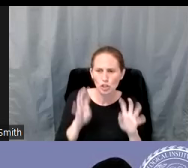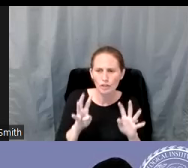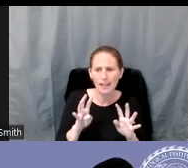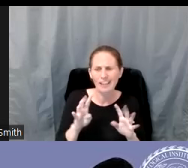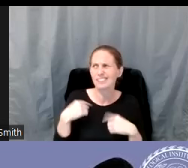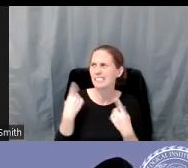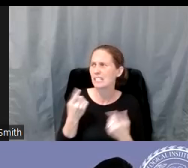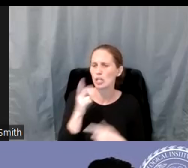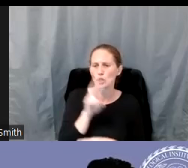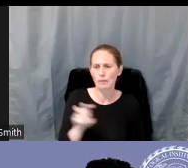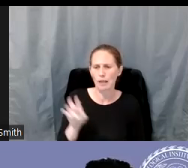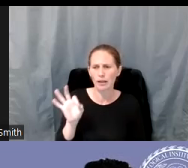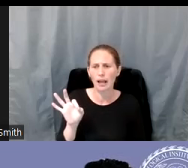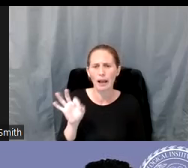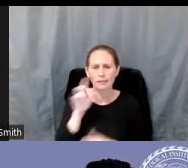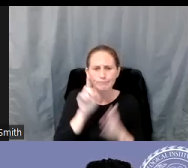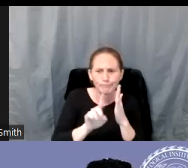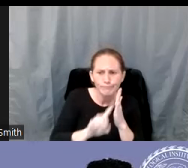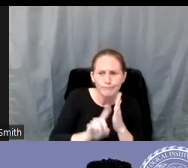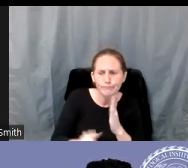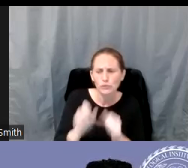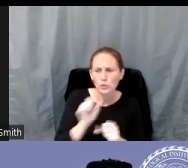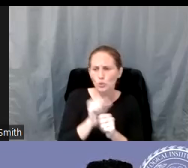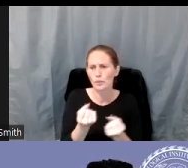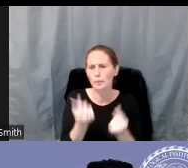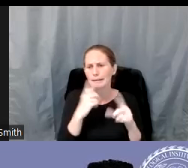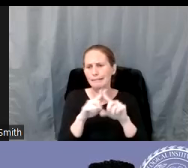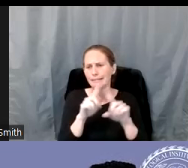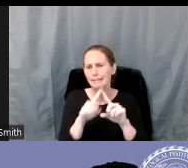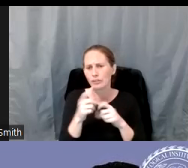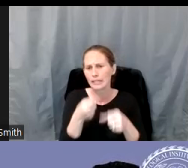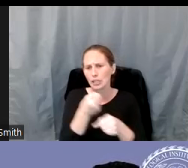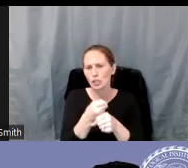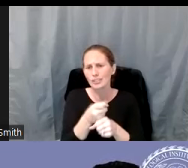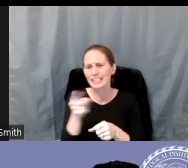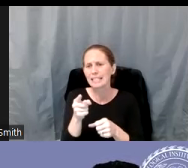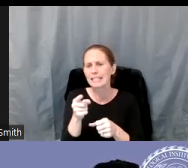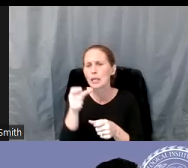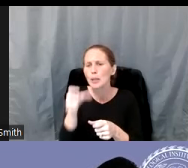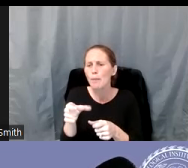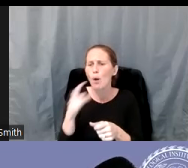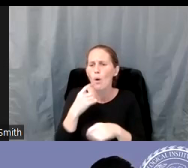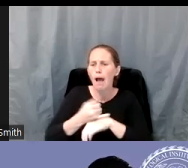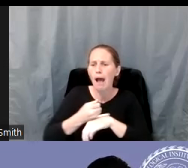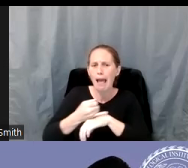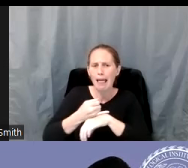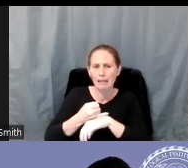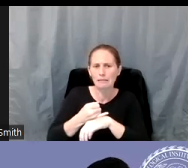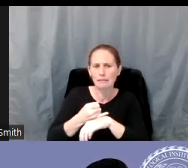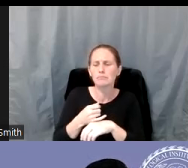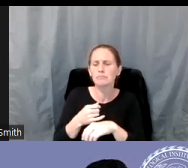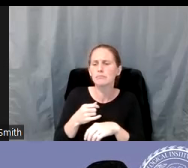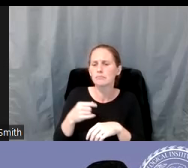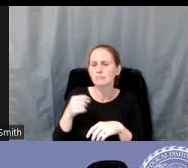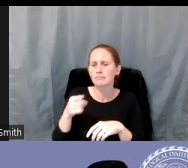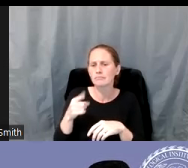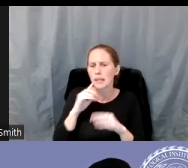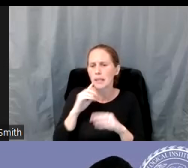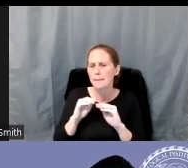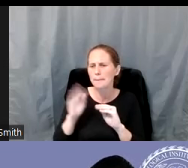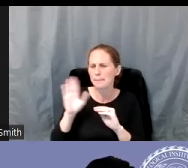2009. We worked for a number of seasons. This is a small island called Ilo Forno used to apparently